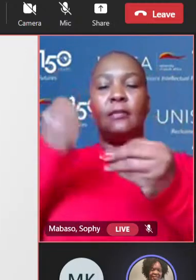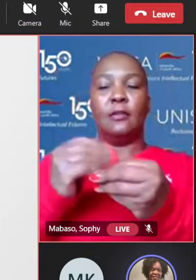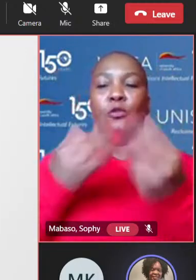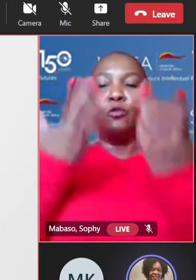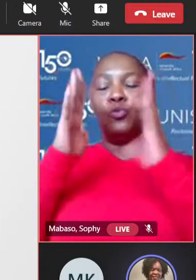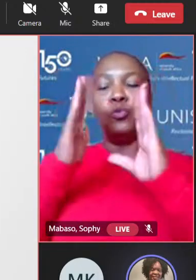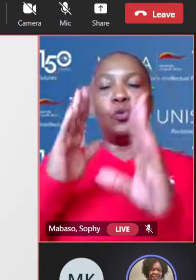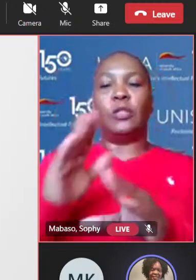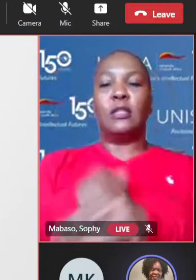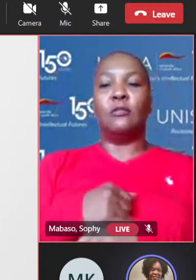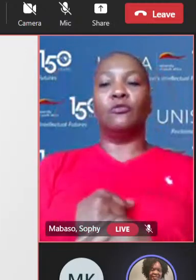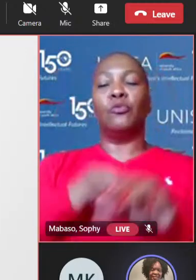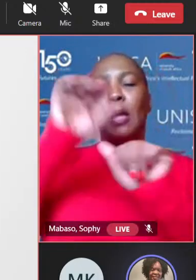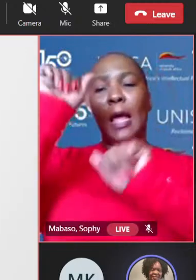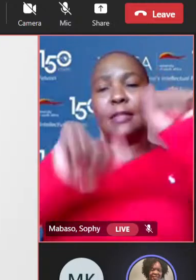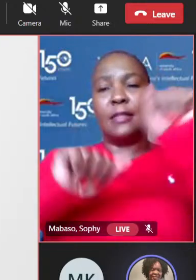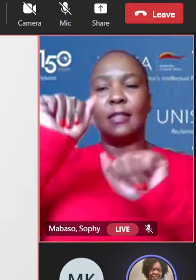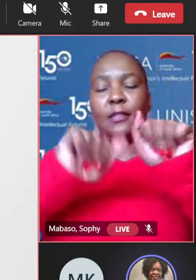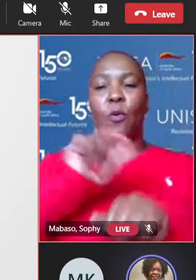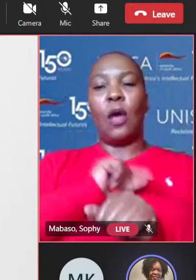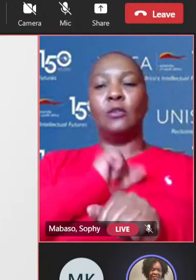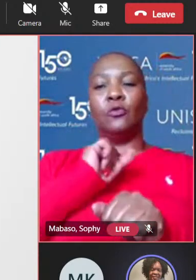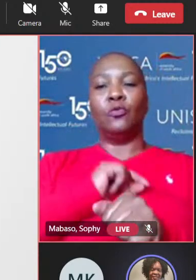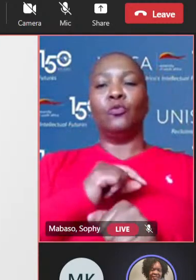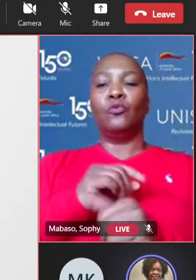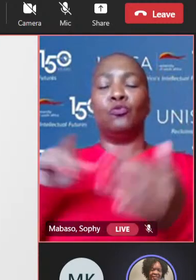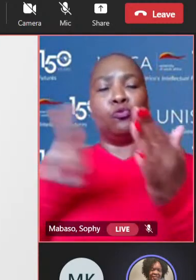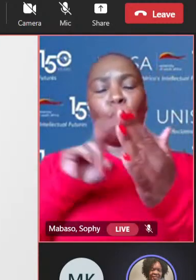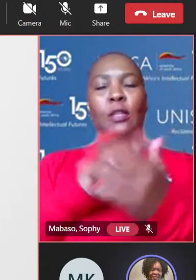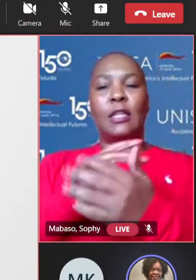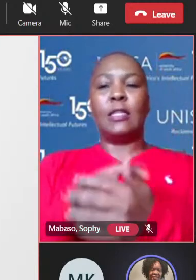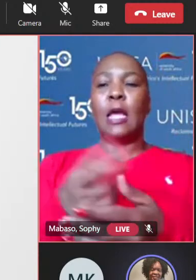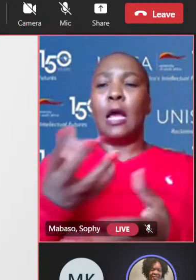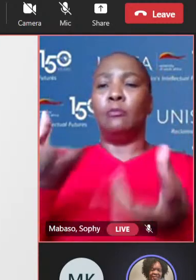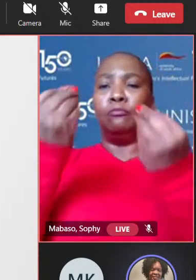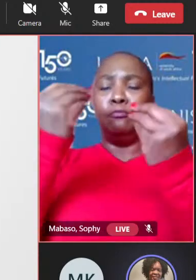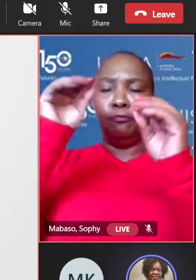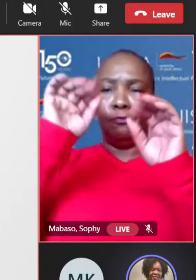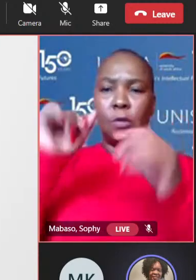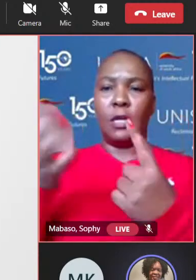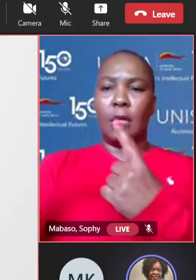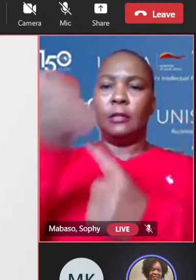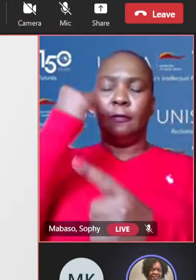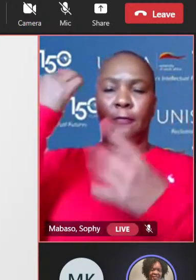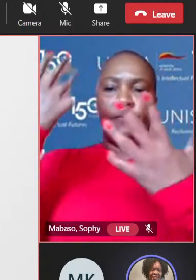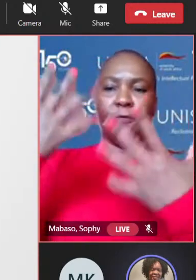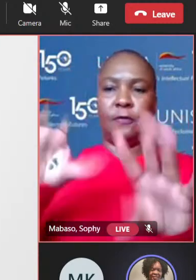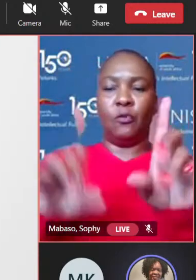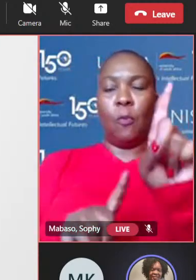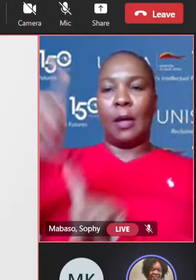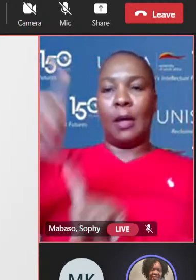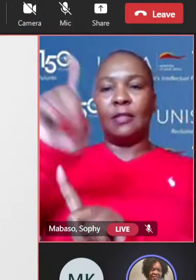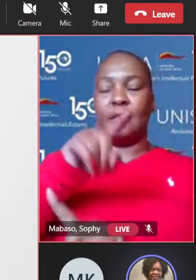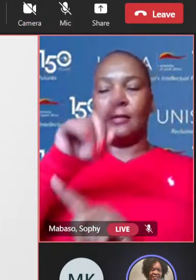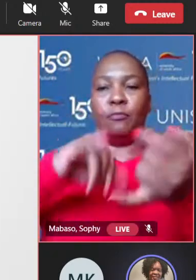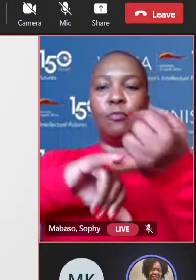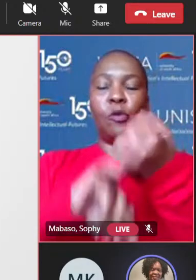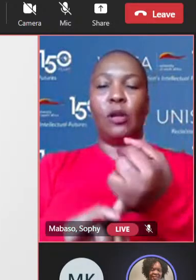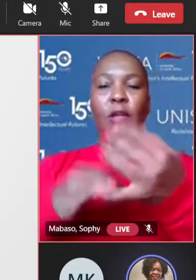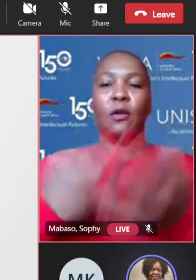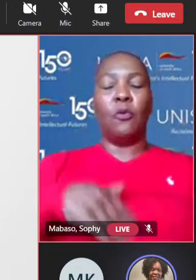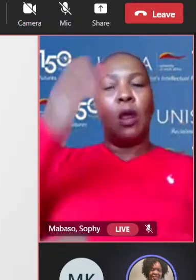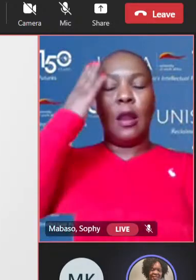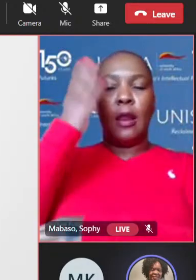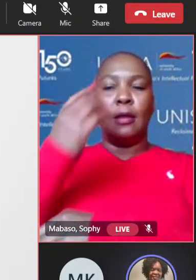be assessed to show that they have achieved the level of competency required to pass a module. And we know that,